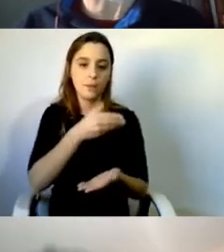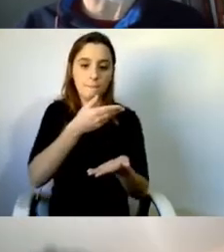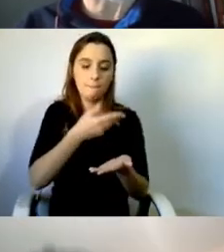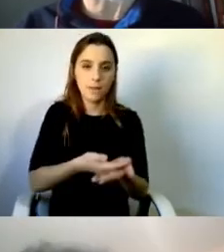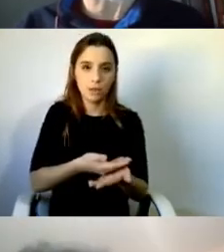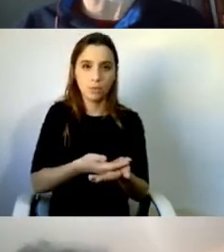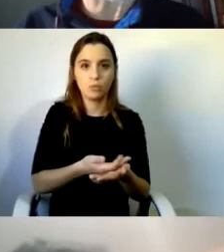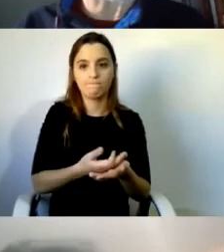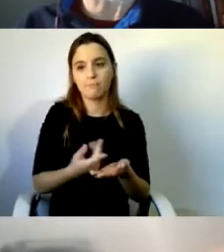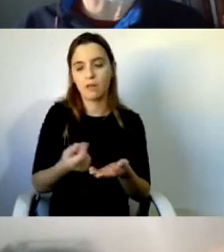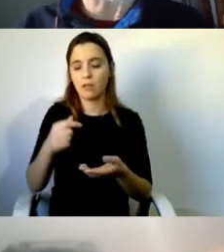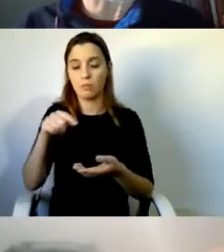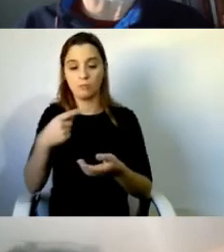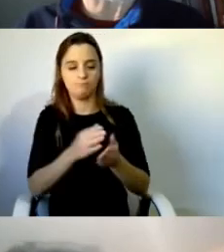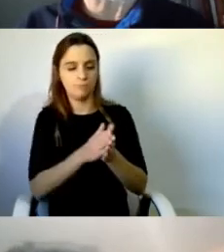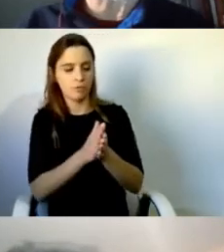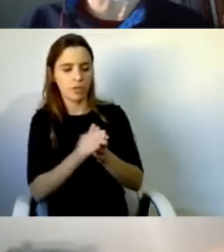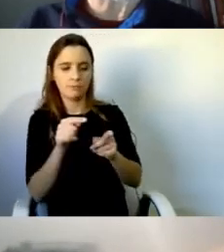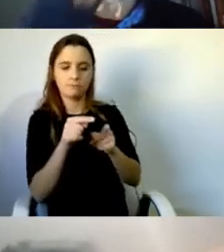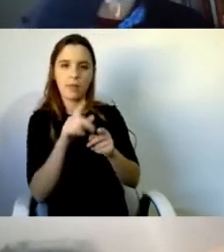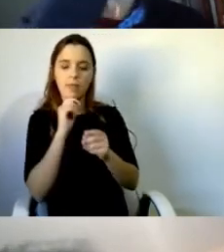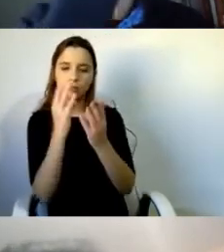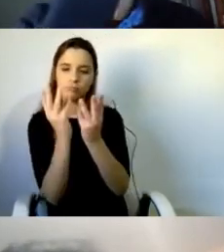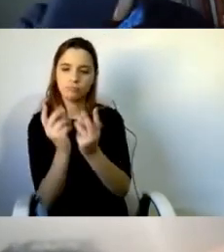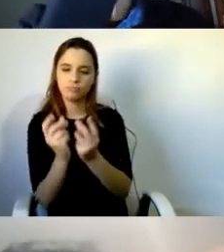January 2021, it will be